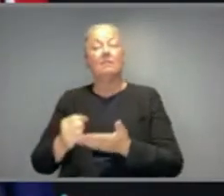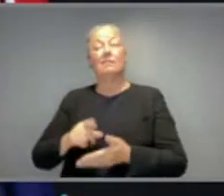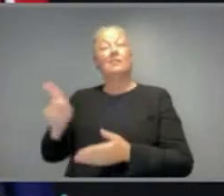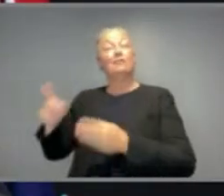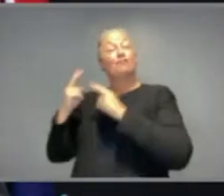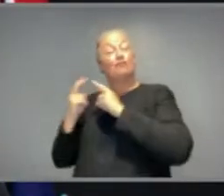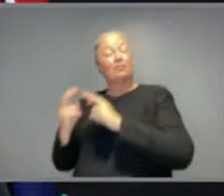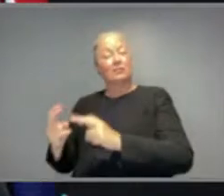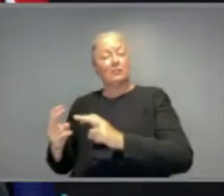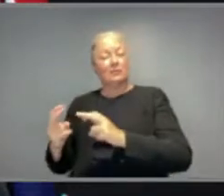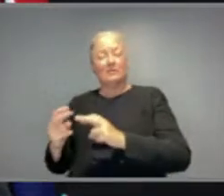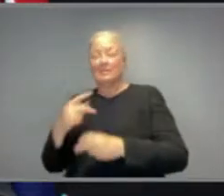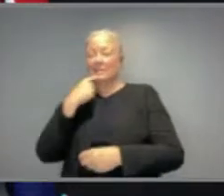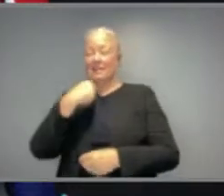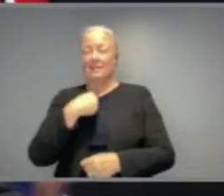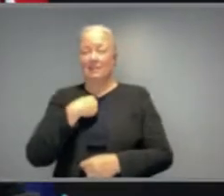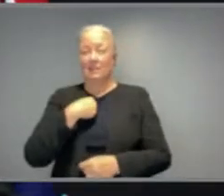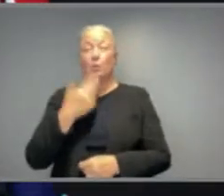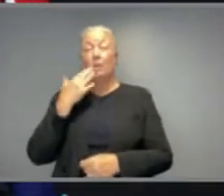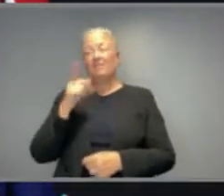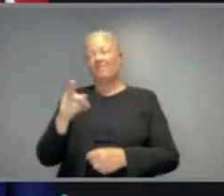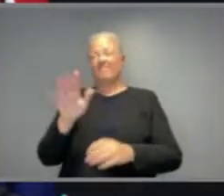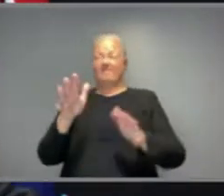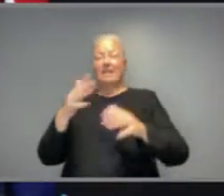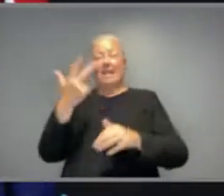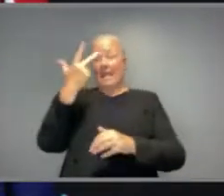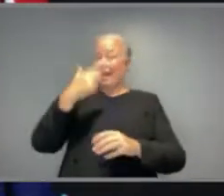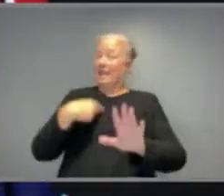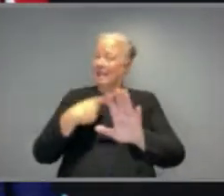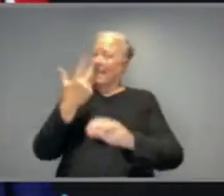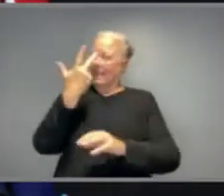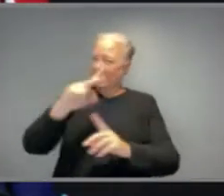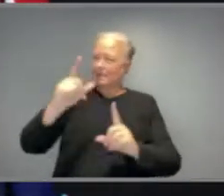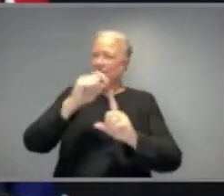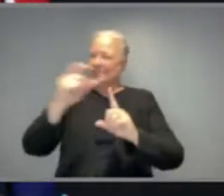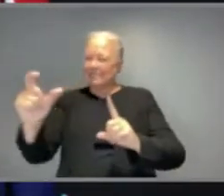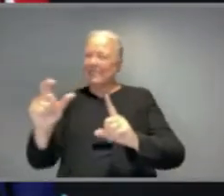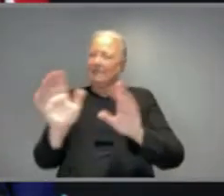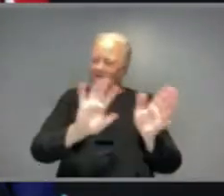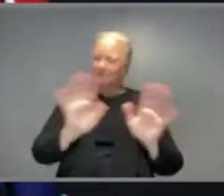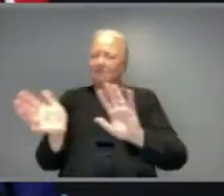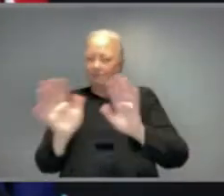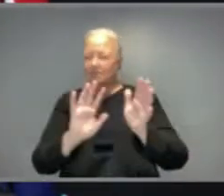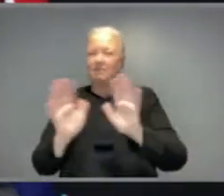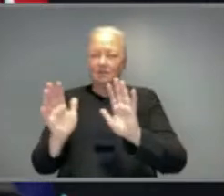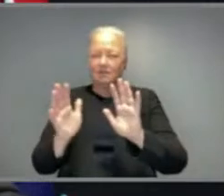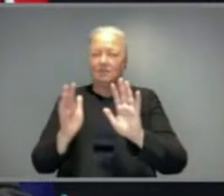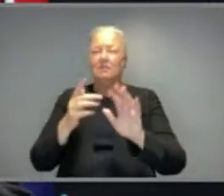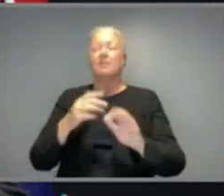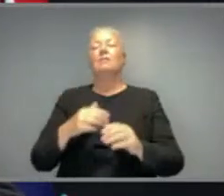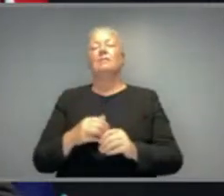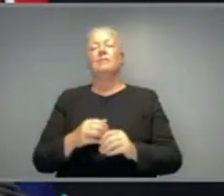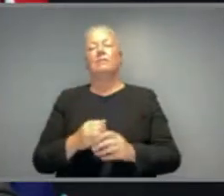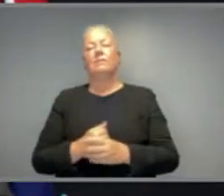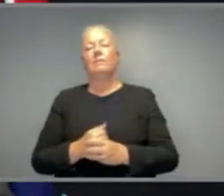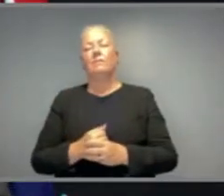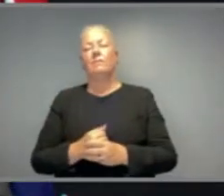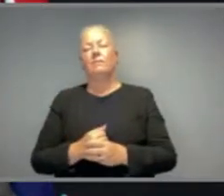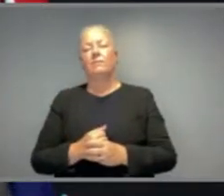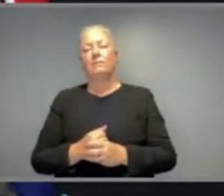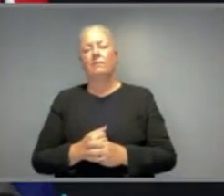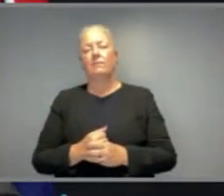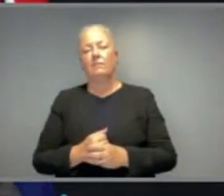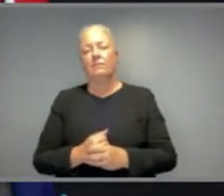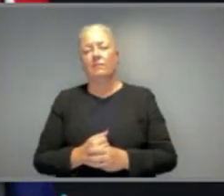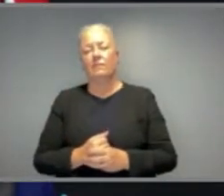indicate that when you get to that 80%, and I stress that 80% with sensible living with COVID precautions, then you